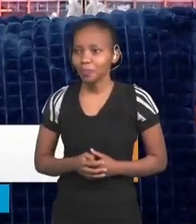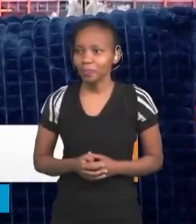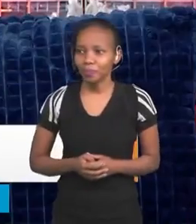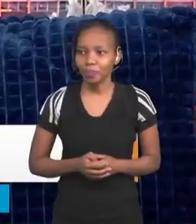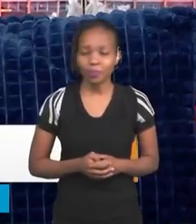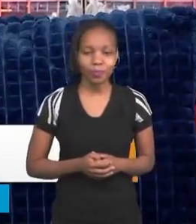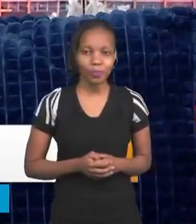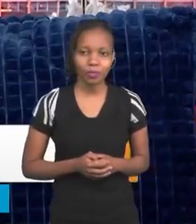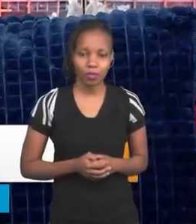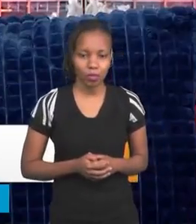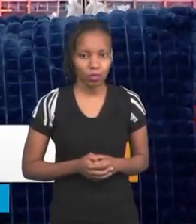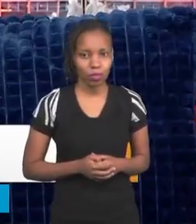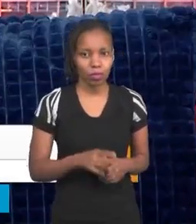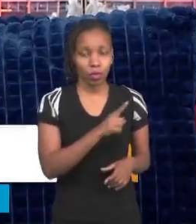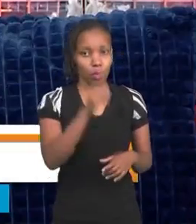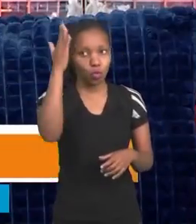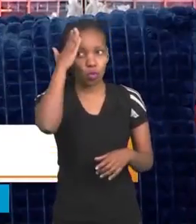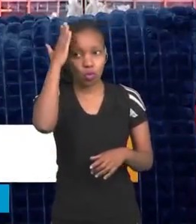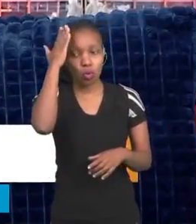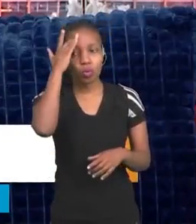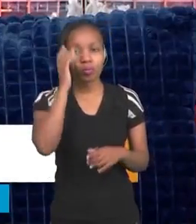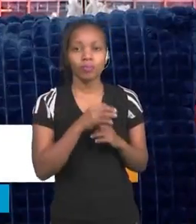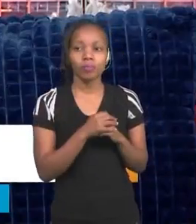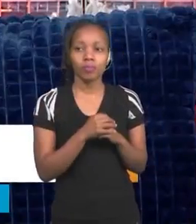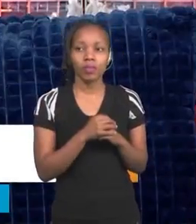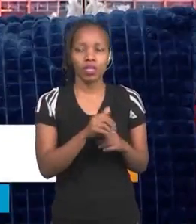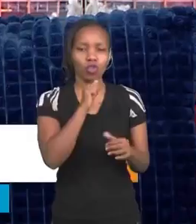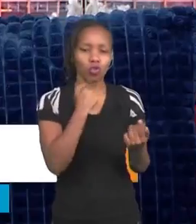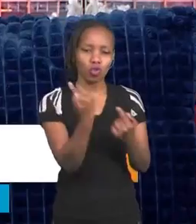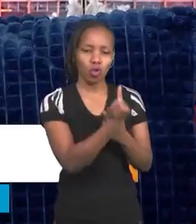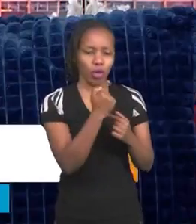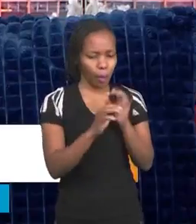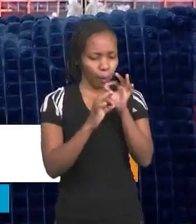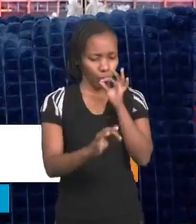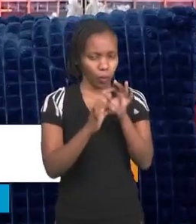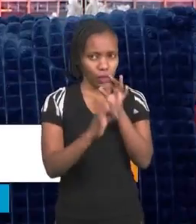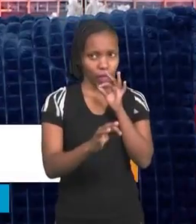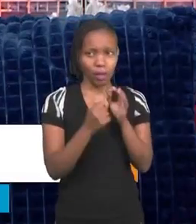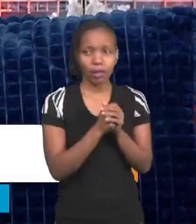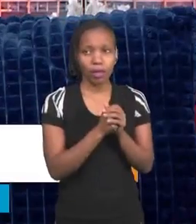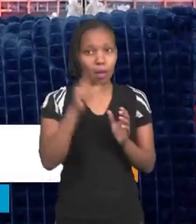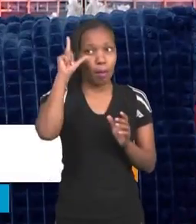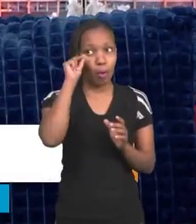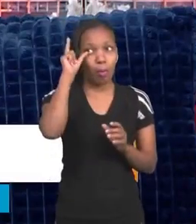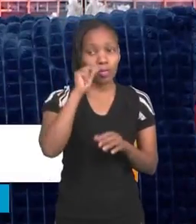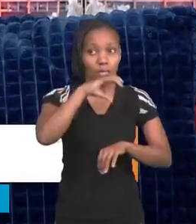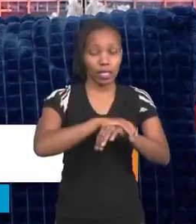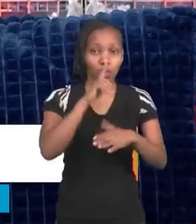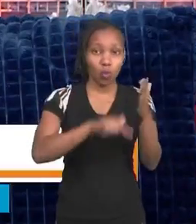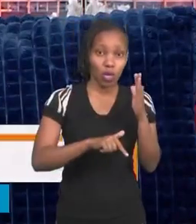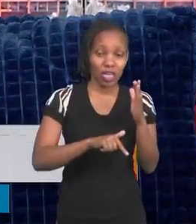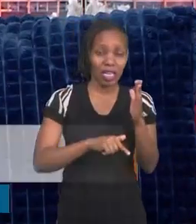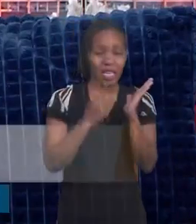Well, you know, the cultural context, and it's not just Busa or Changa. At the coast, you're also going to find